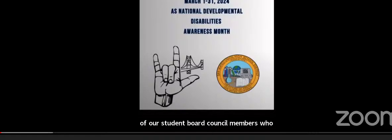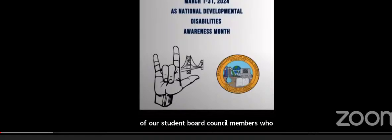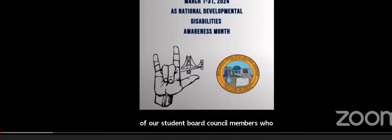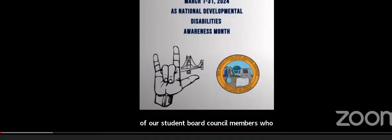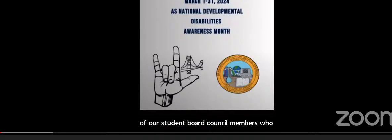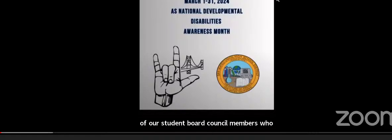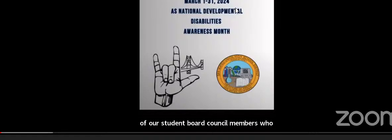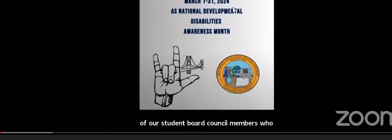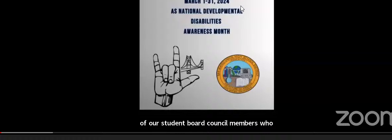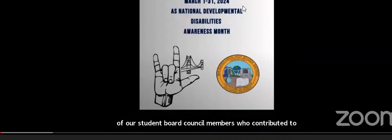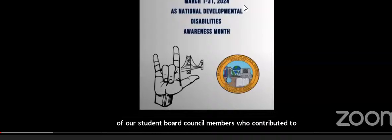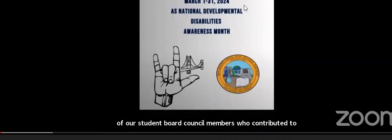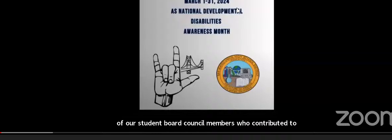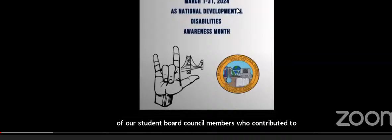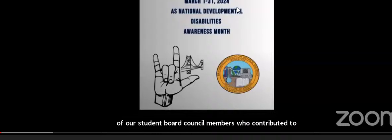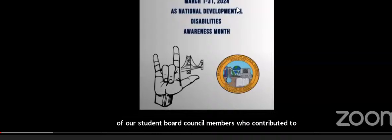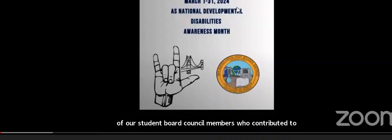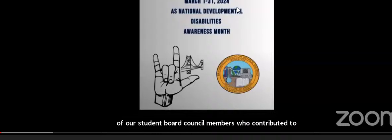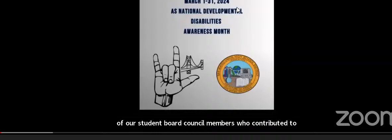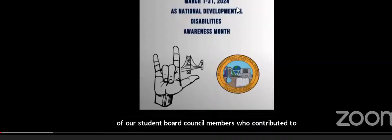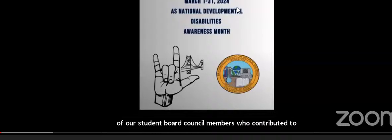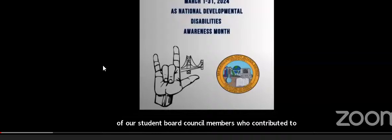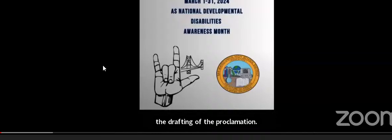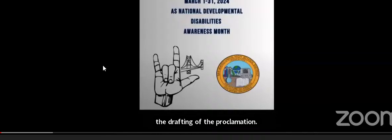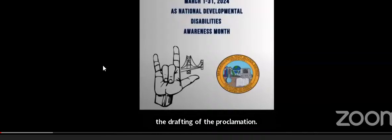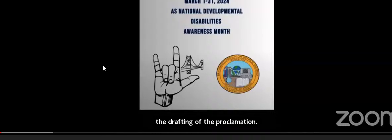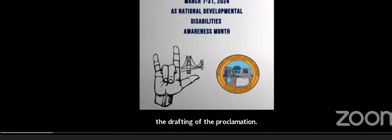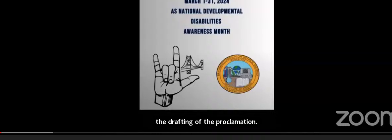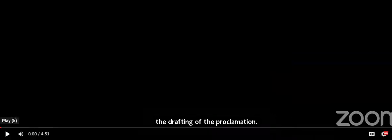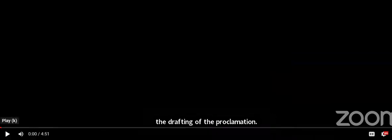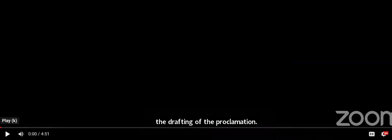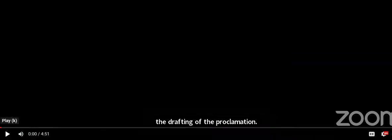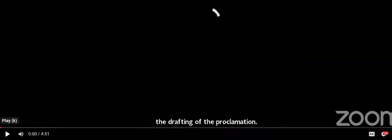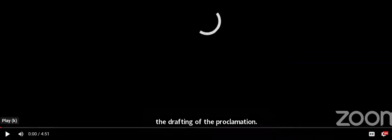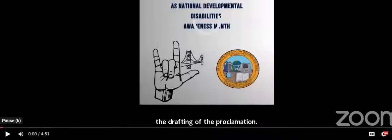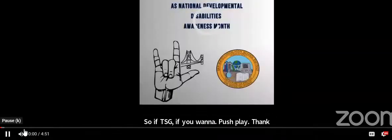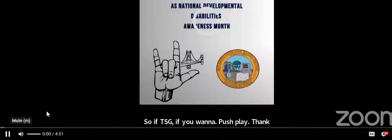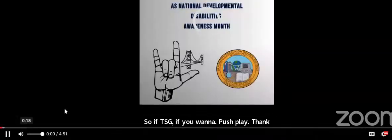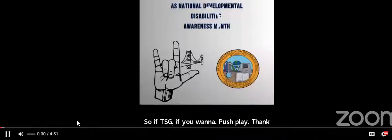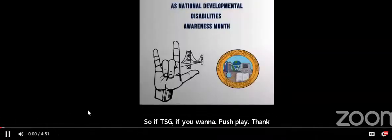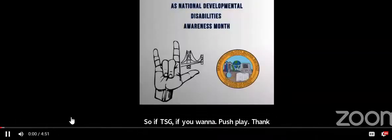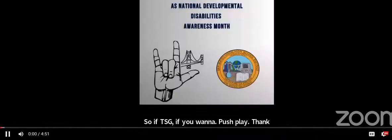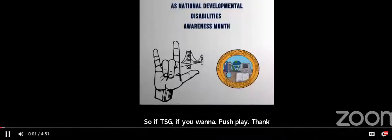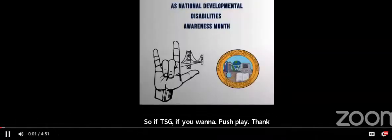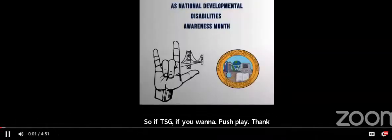proclamation. So TSG, if you want to push play, thank you.